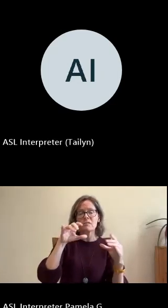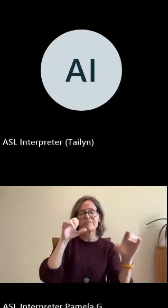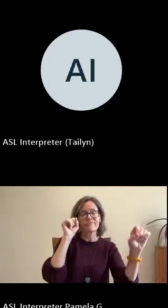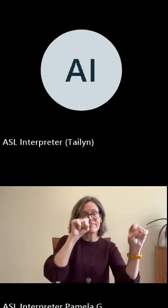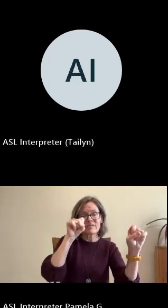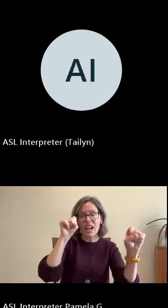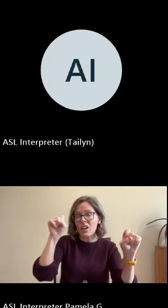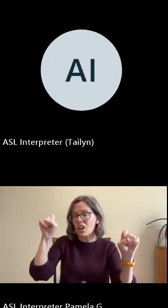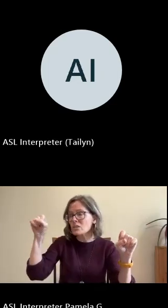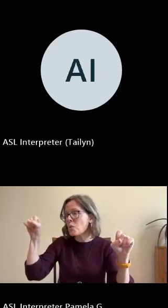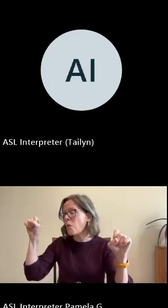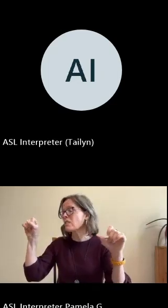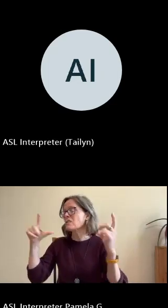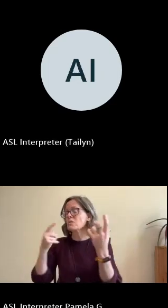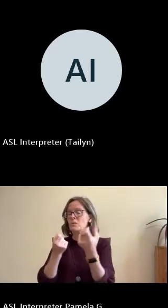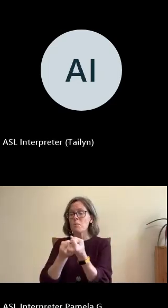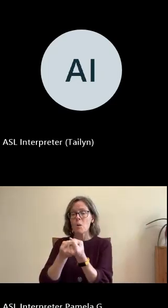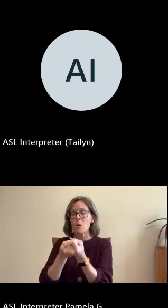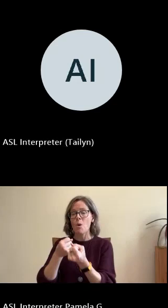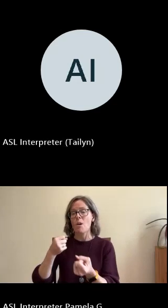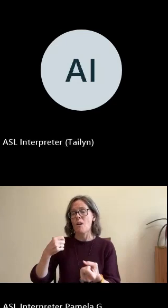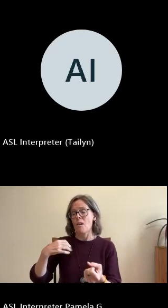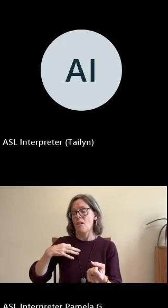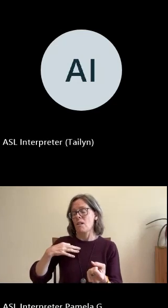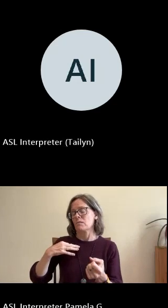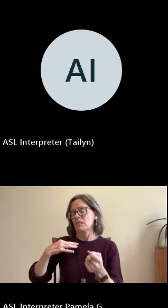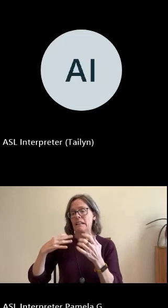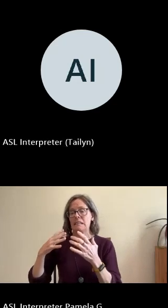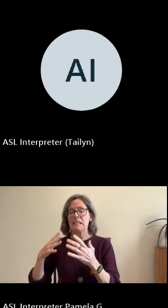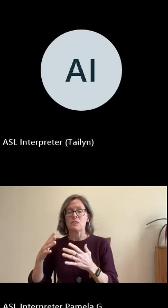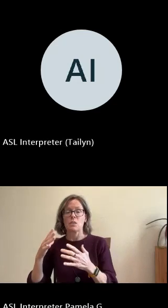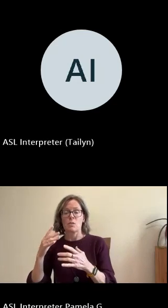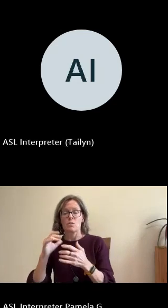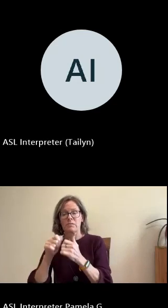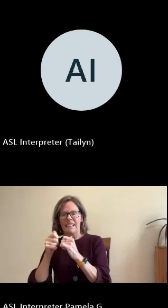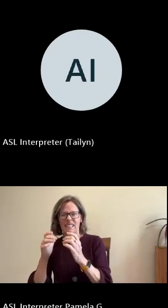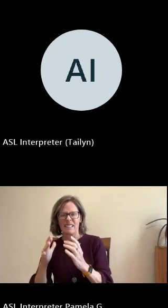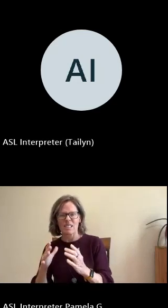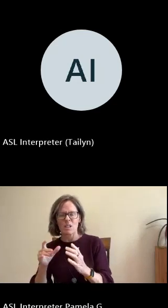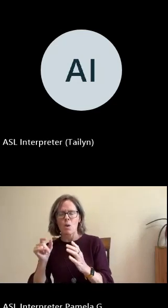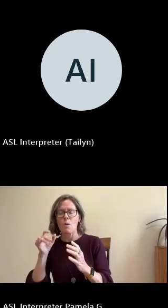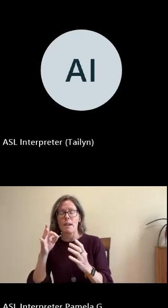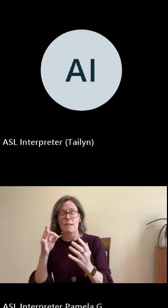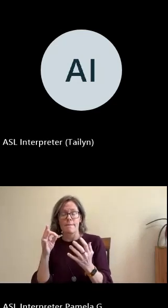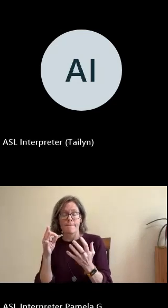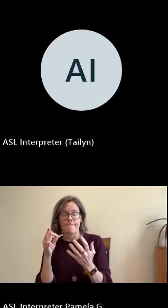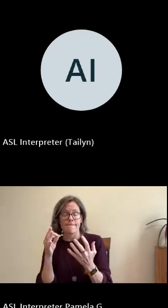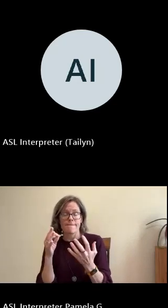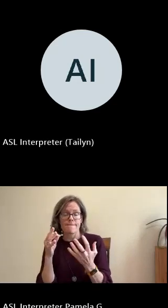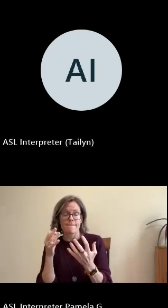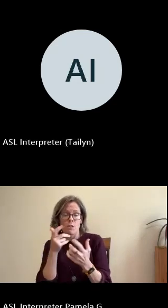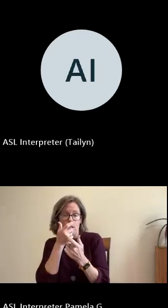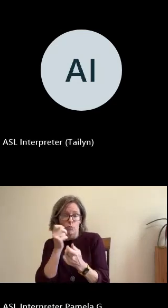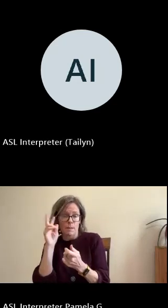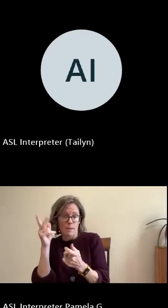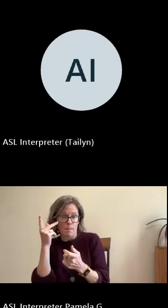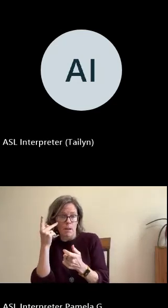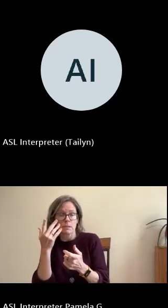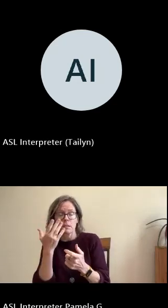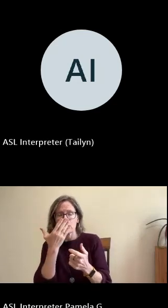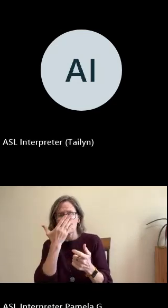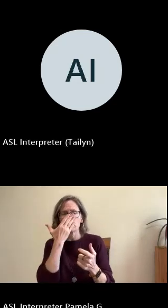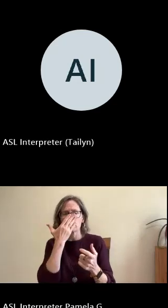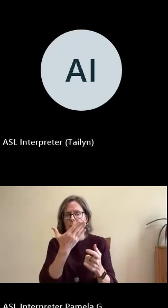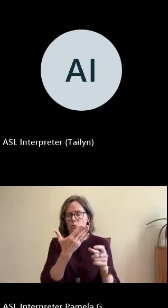if you're interested in politics, it's a great way to be involved in MAPE. None of your union dues are ever used towards